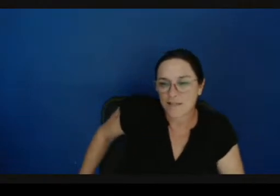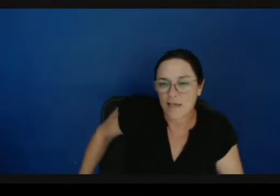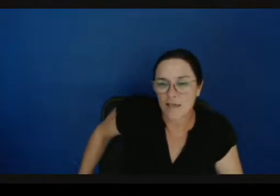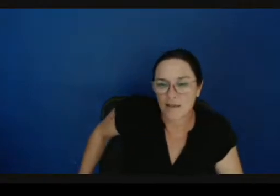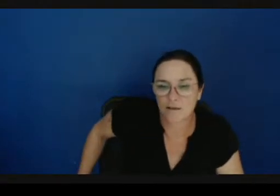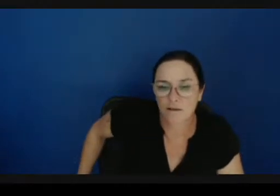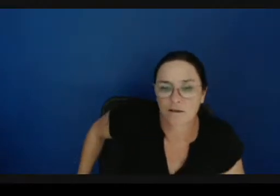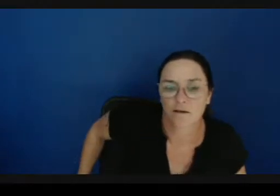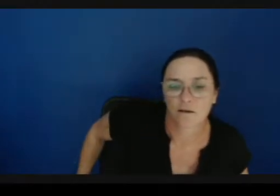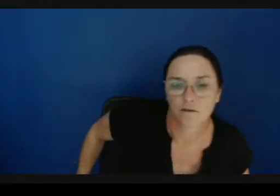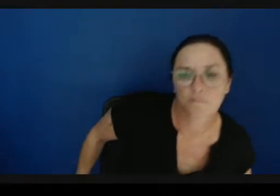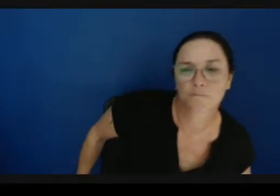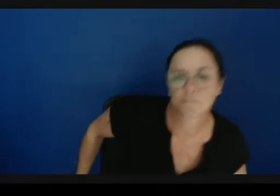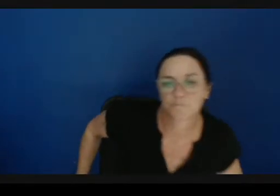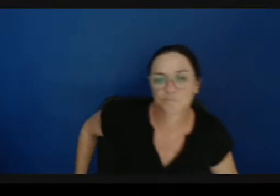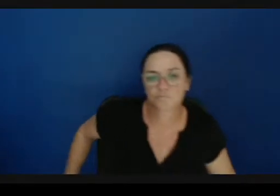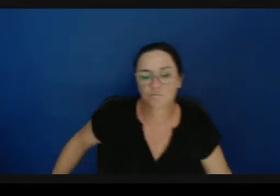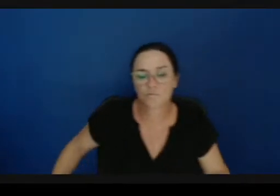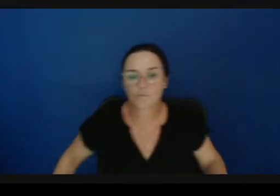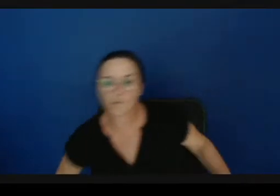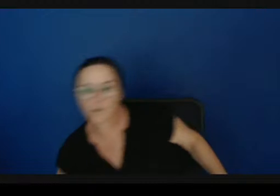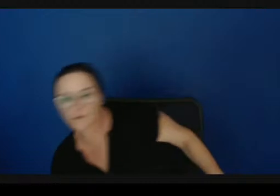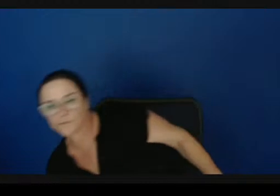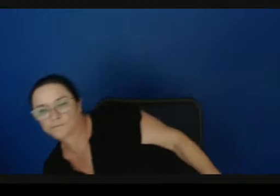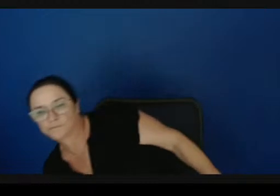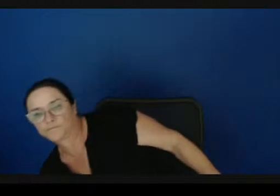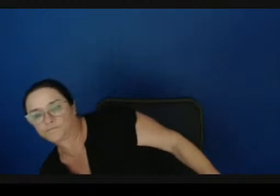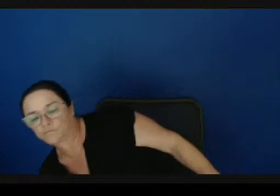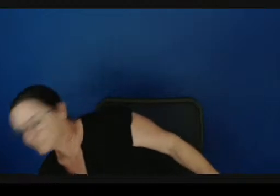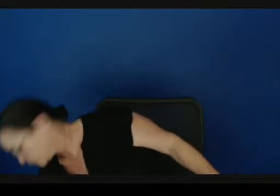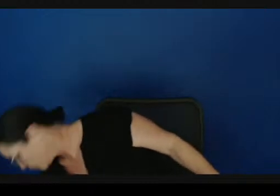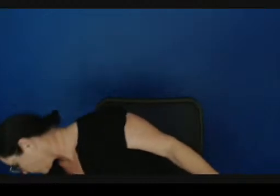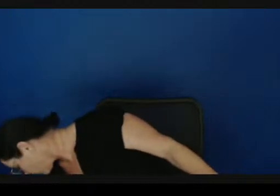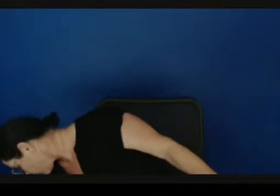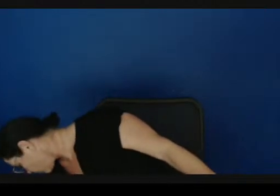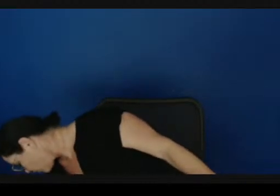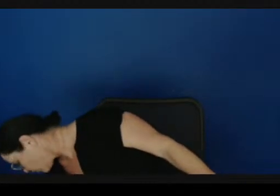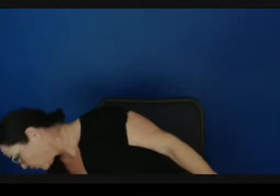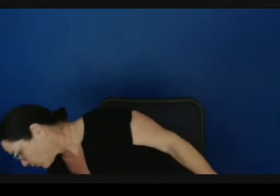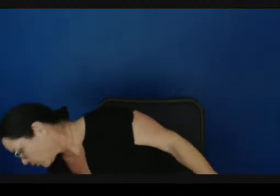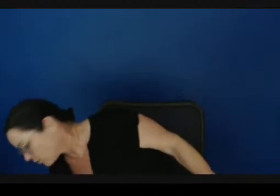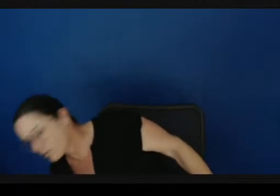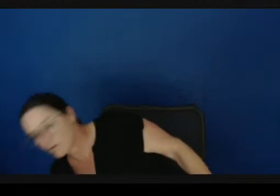it's really just the highlights from the first day. And it was